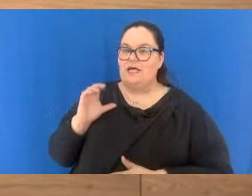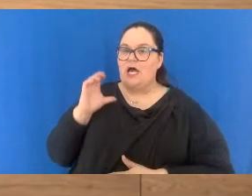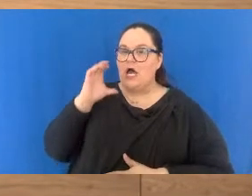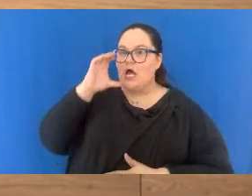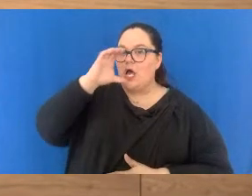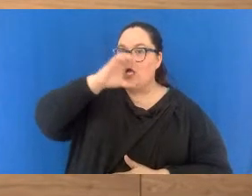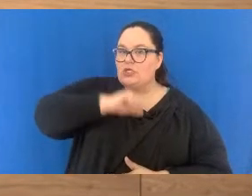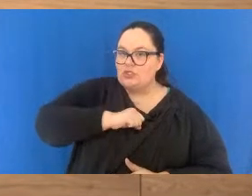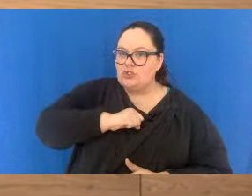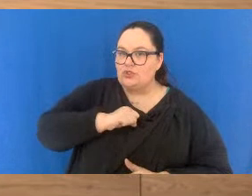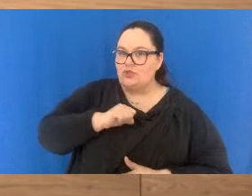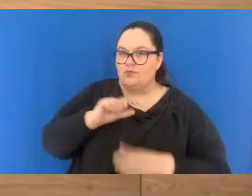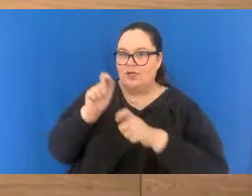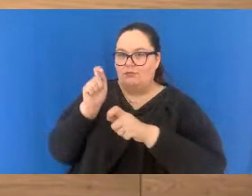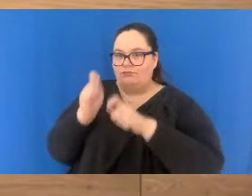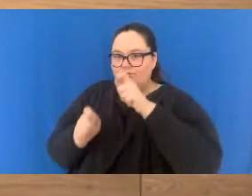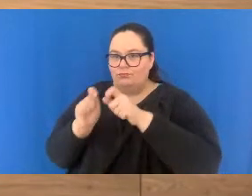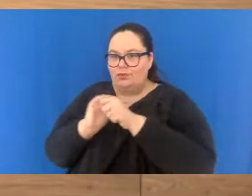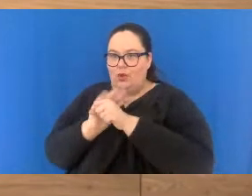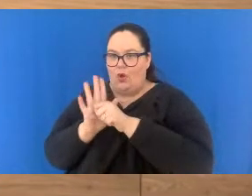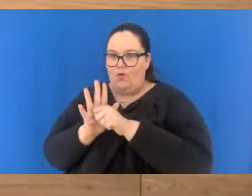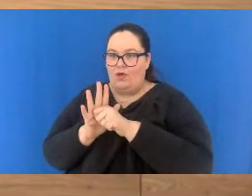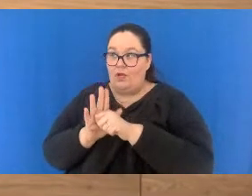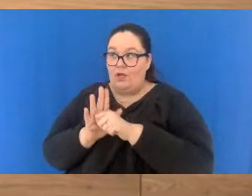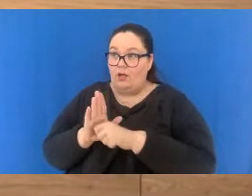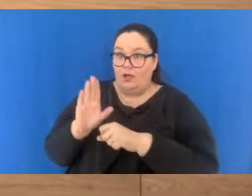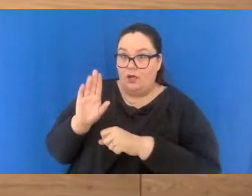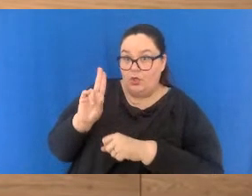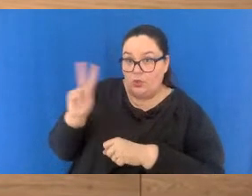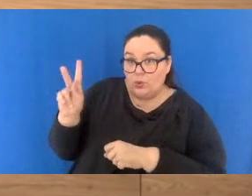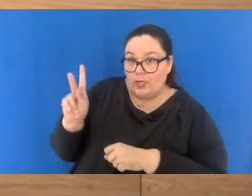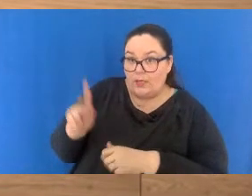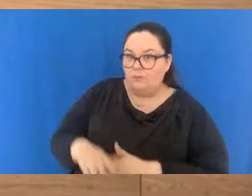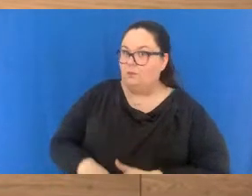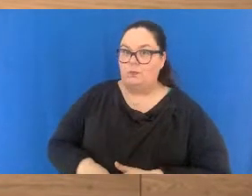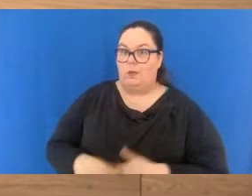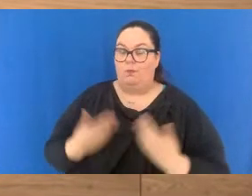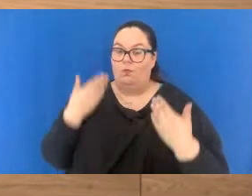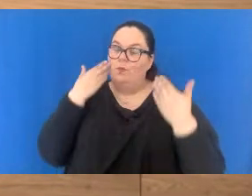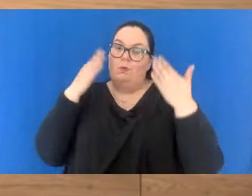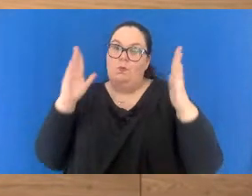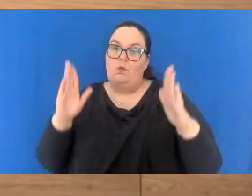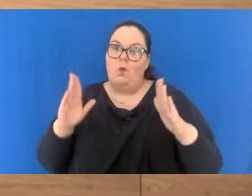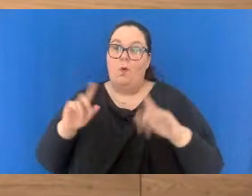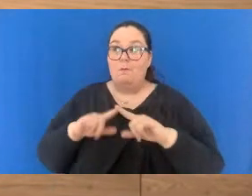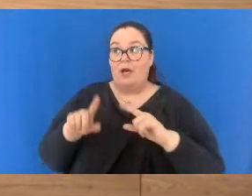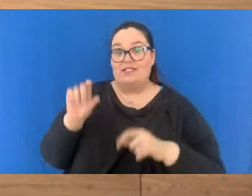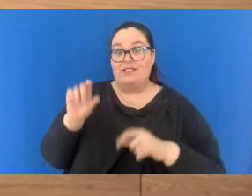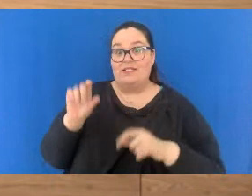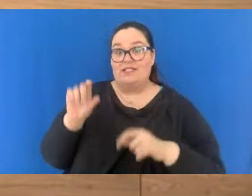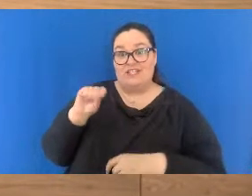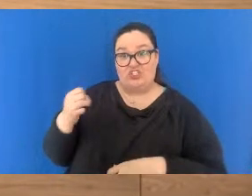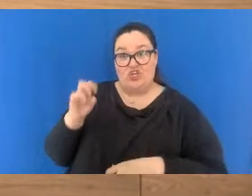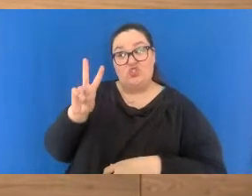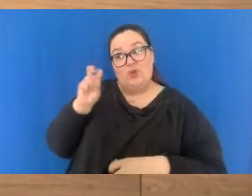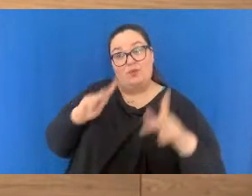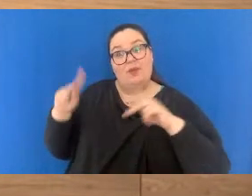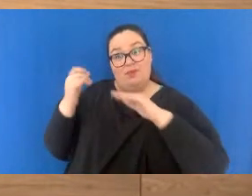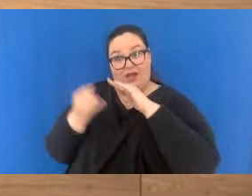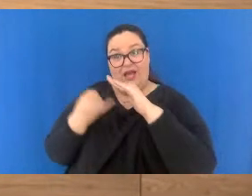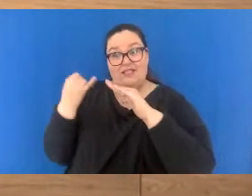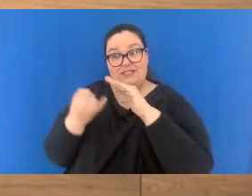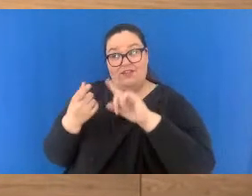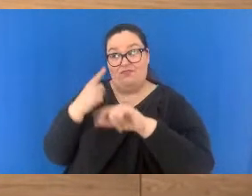which one because we have to get confirmation from the NML, but there are 200 people self-isolating right now as a result of those exposures at